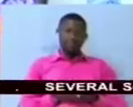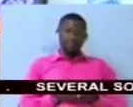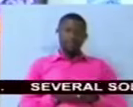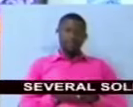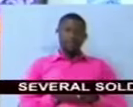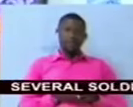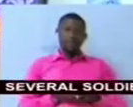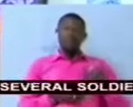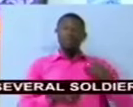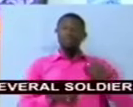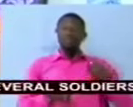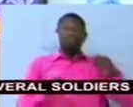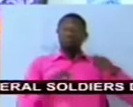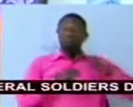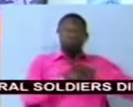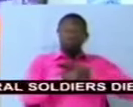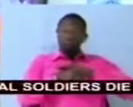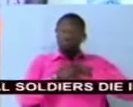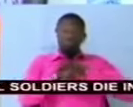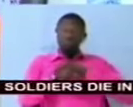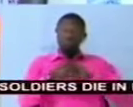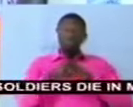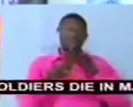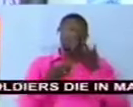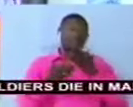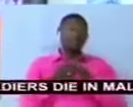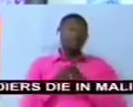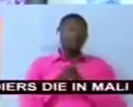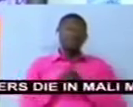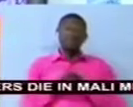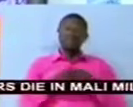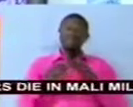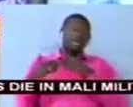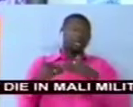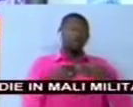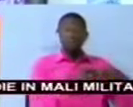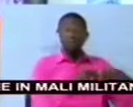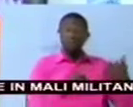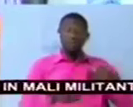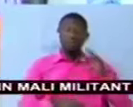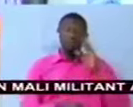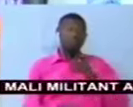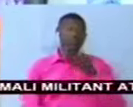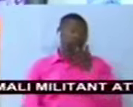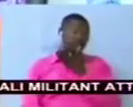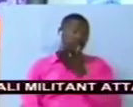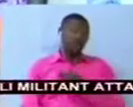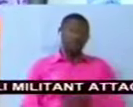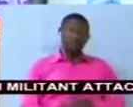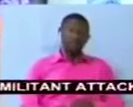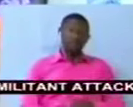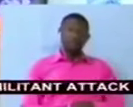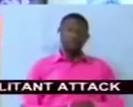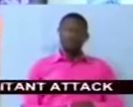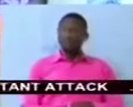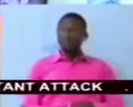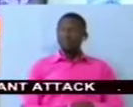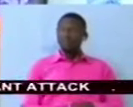who present there. And the way they were, the manners. Magistrate.